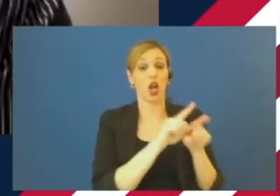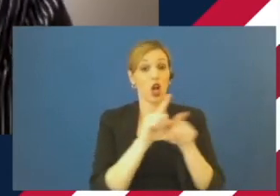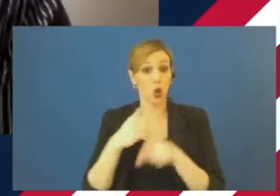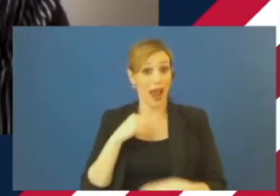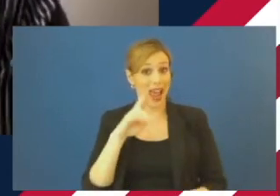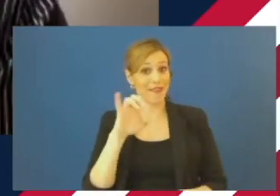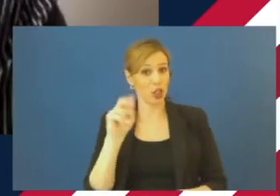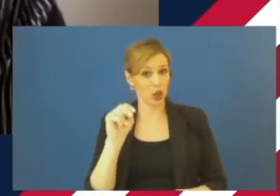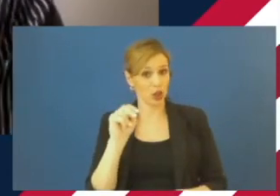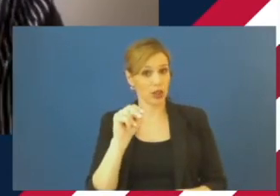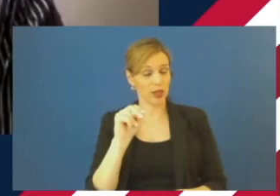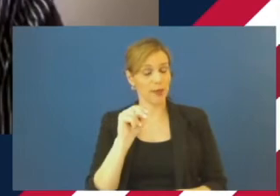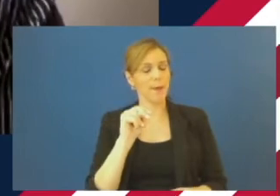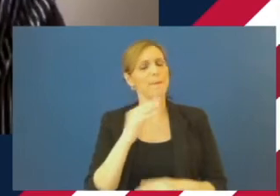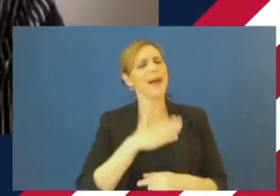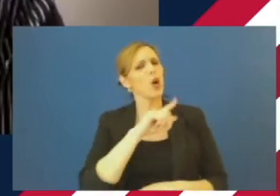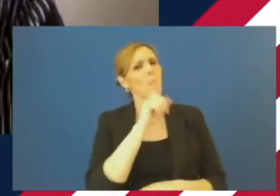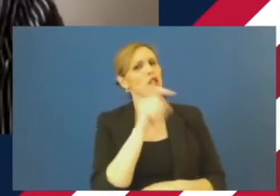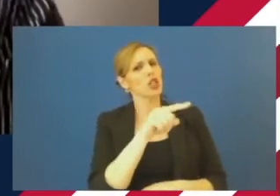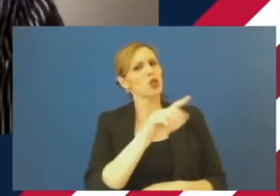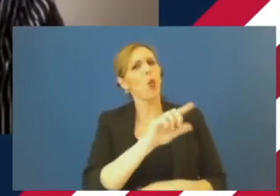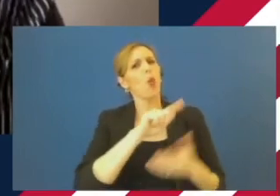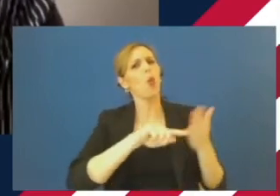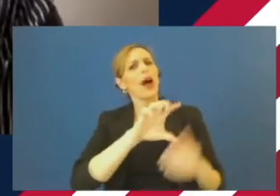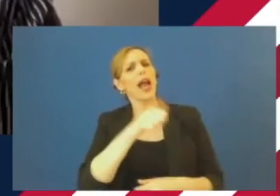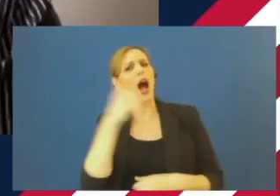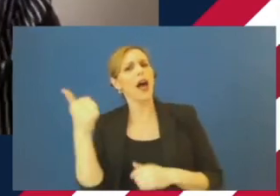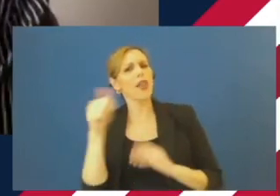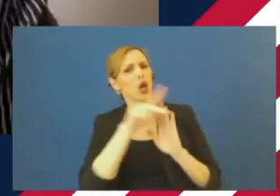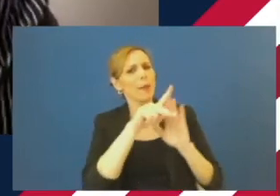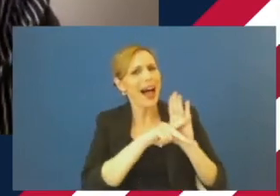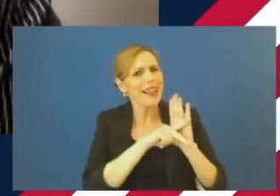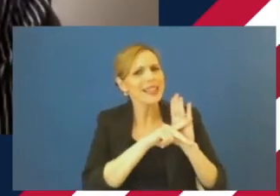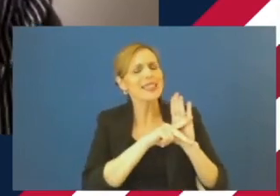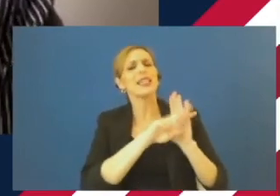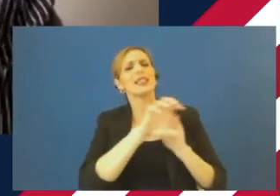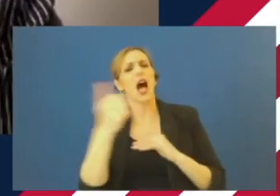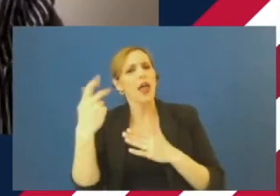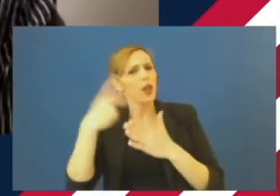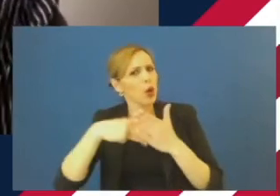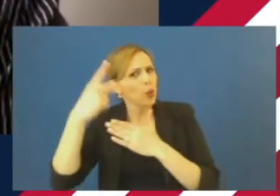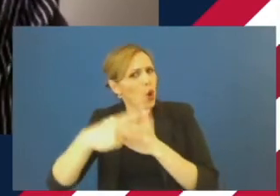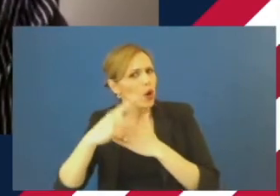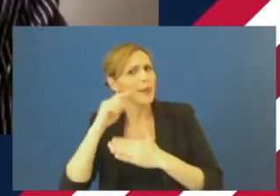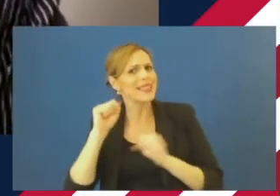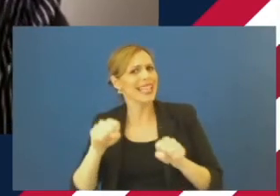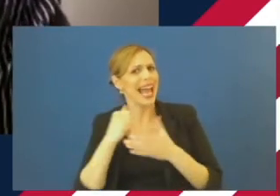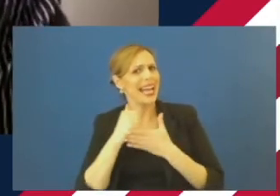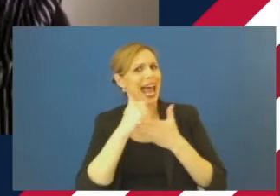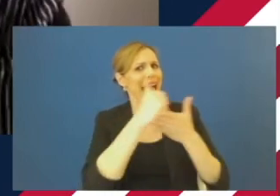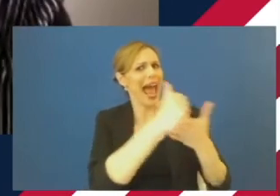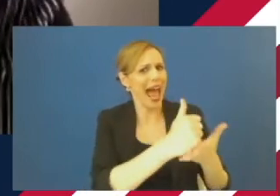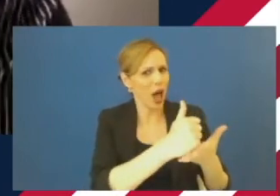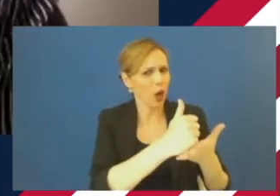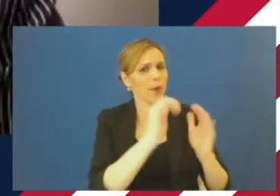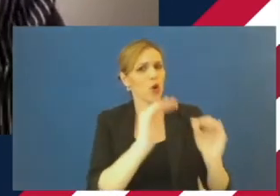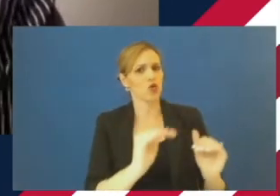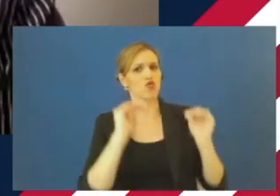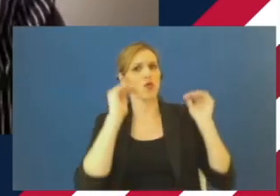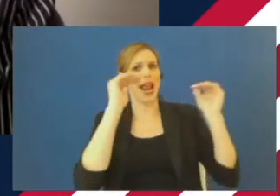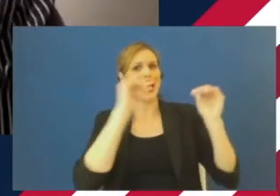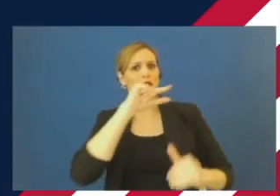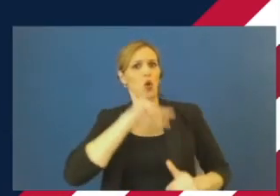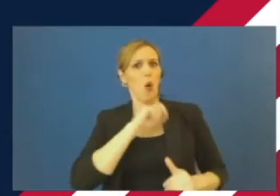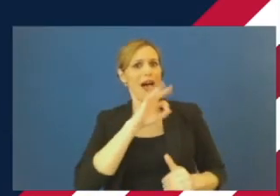think the federal government should immediately invest in to raise the quality of life for working class people? Well, you